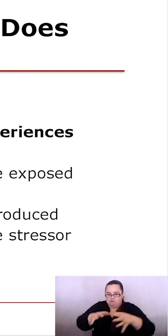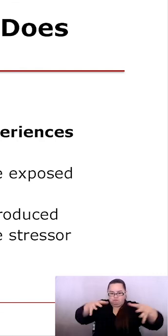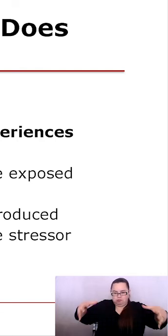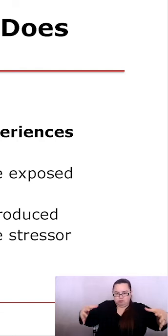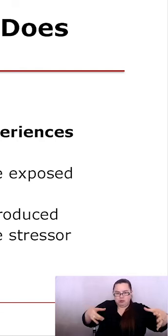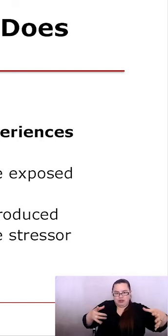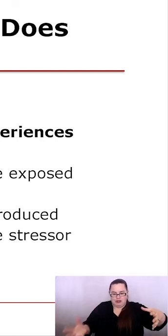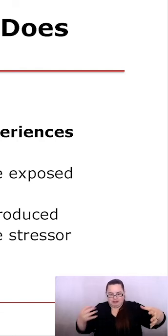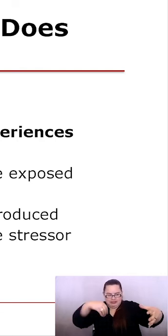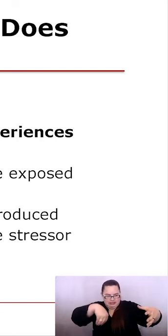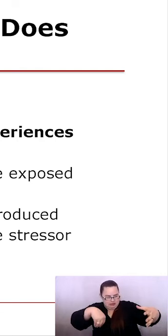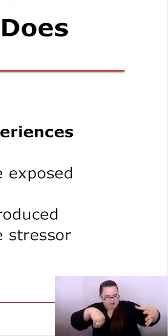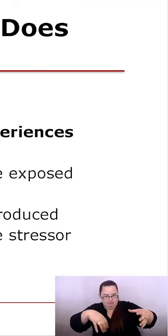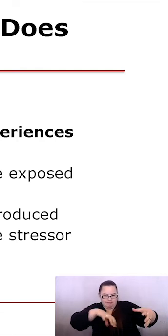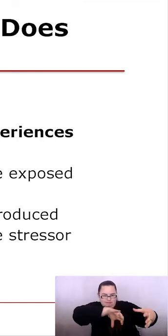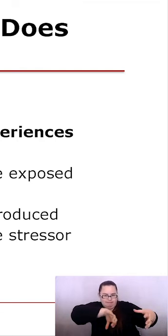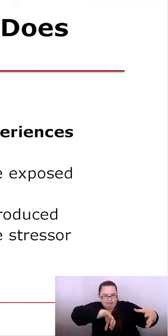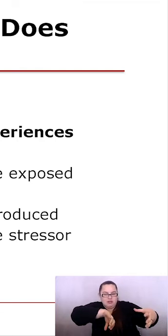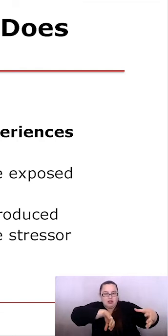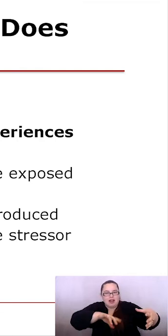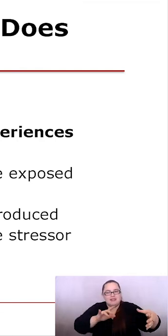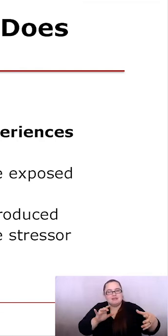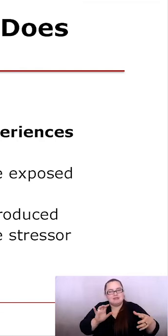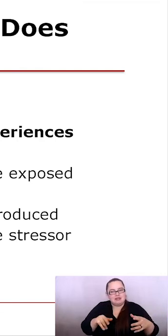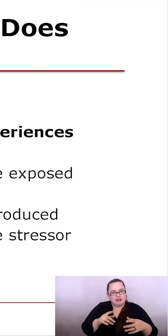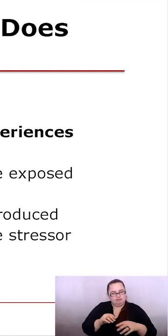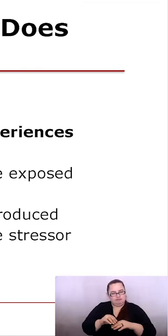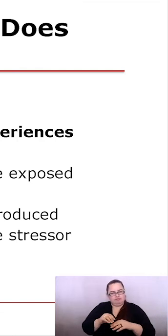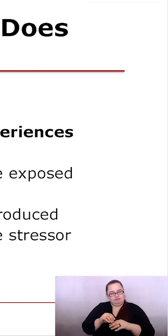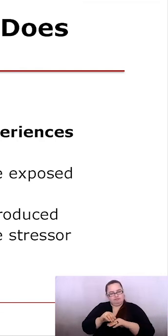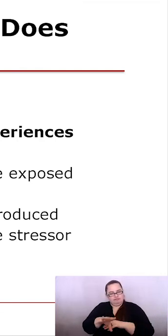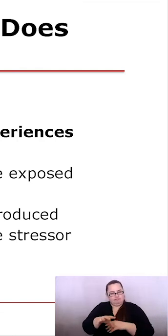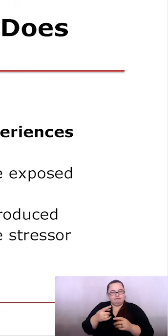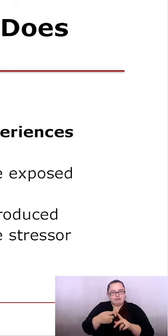reference to a cross-cultural type of society.